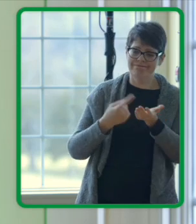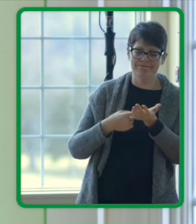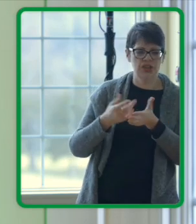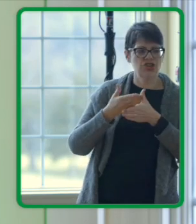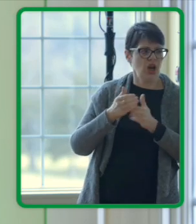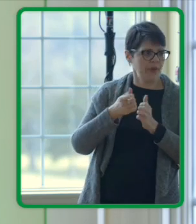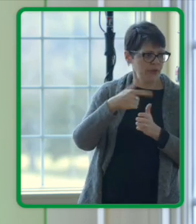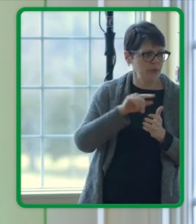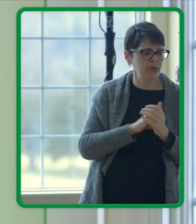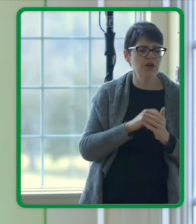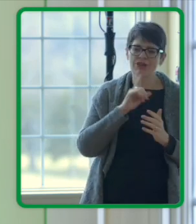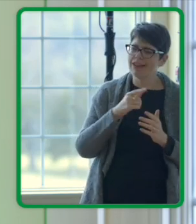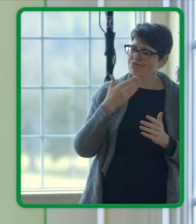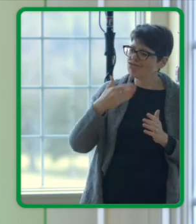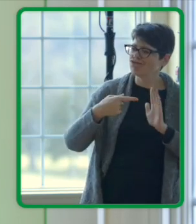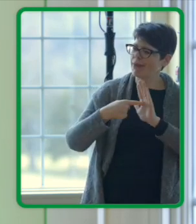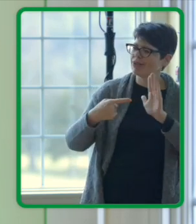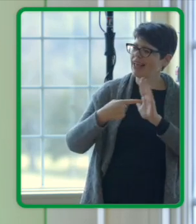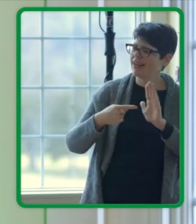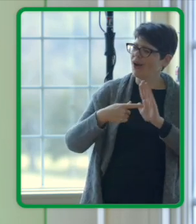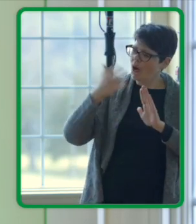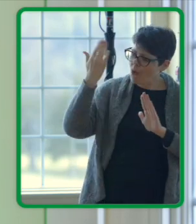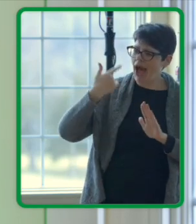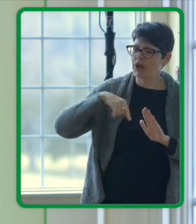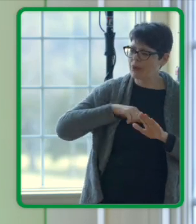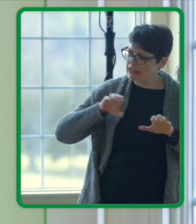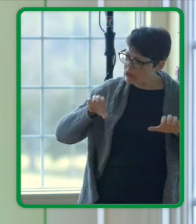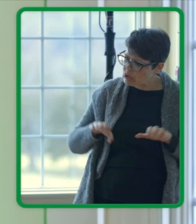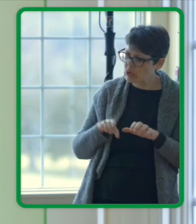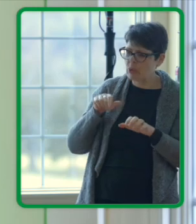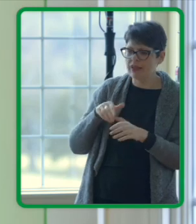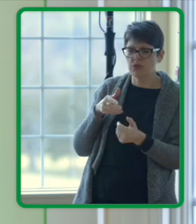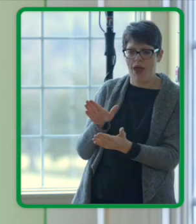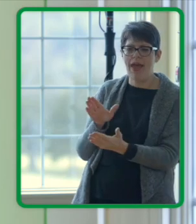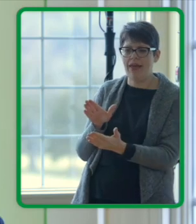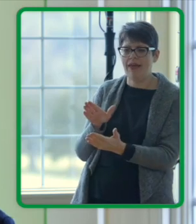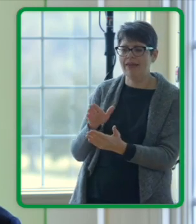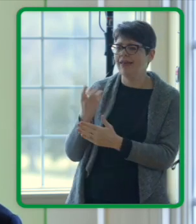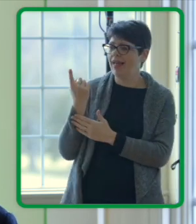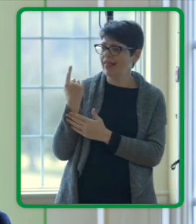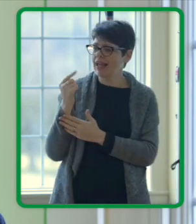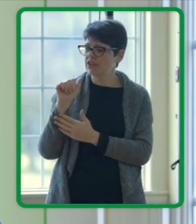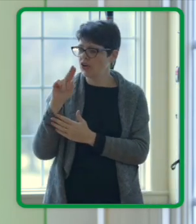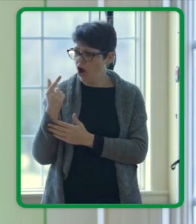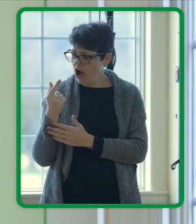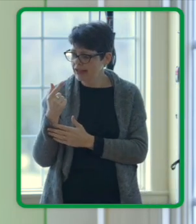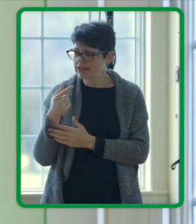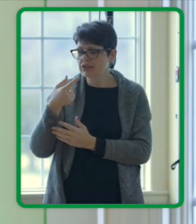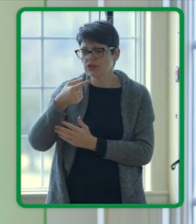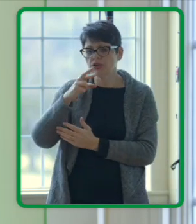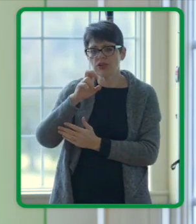as I think it speaks best to why we do the things that we do. Last August, in our